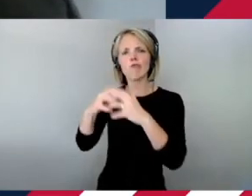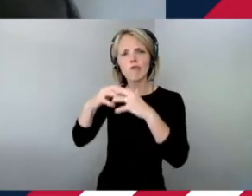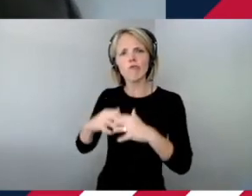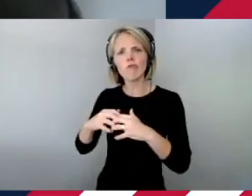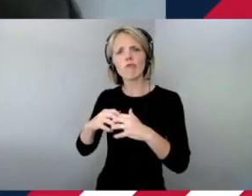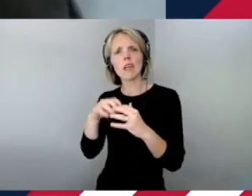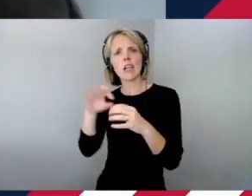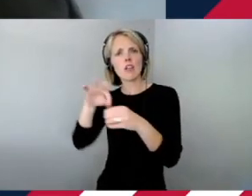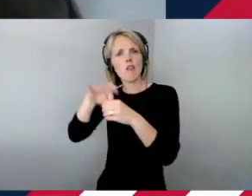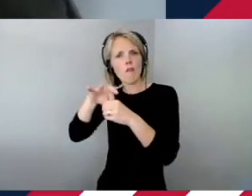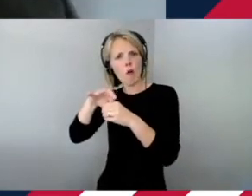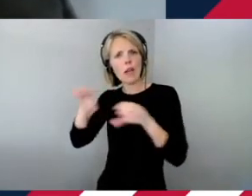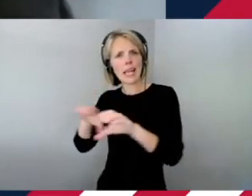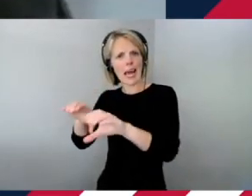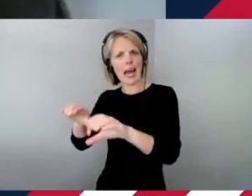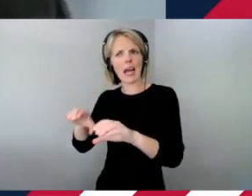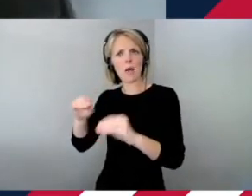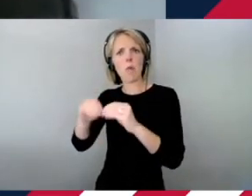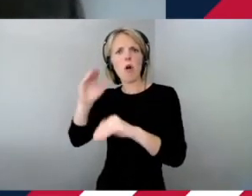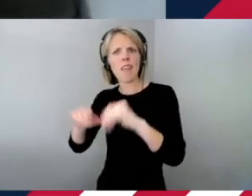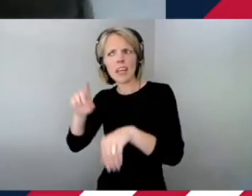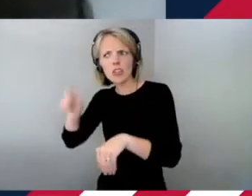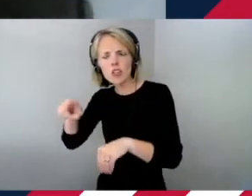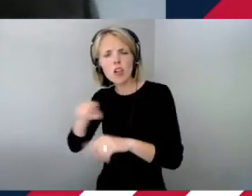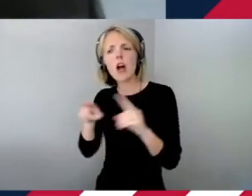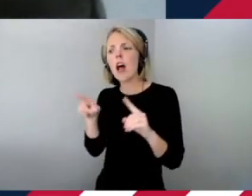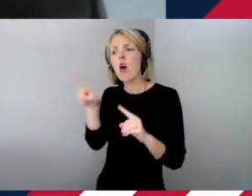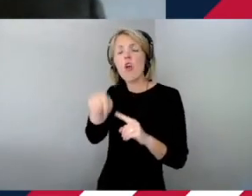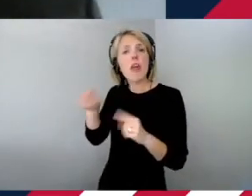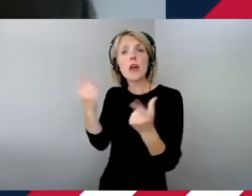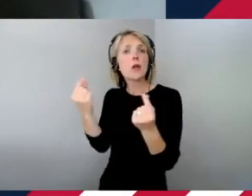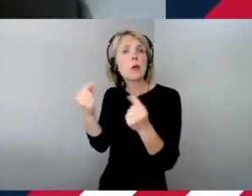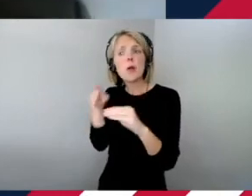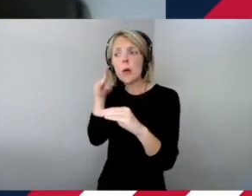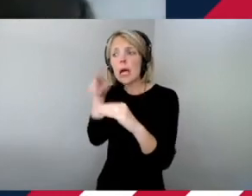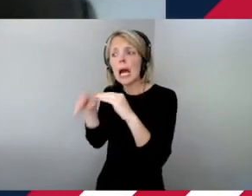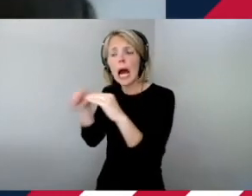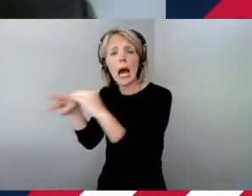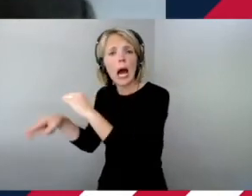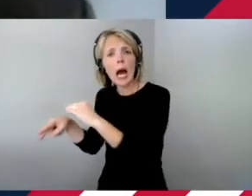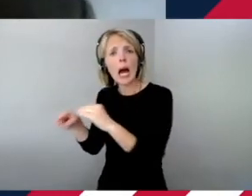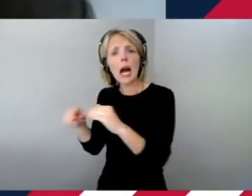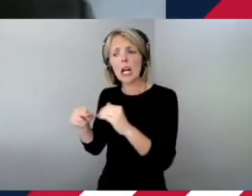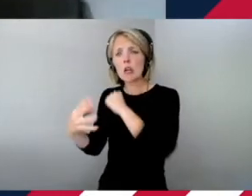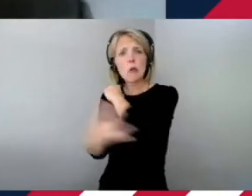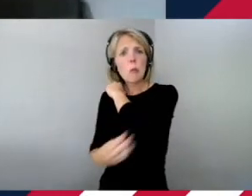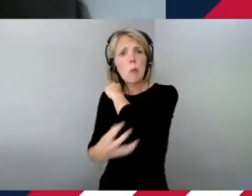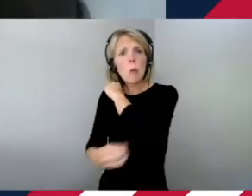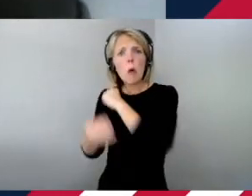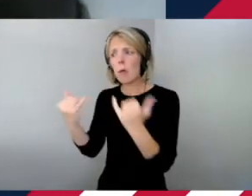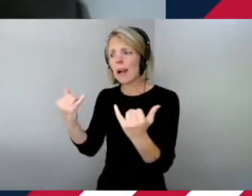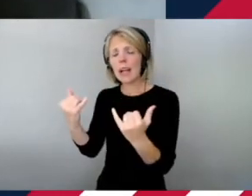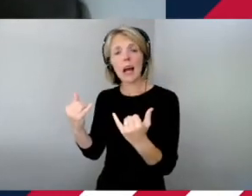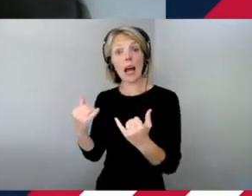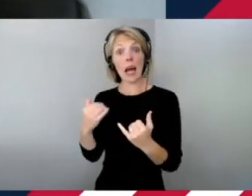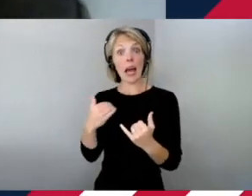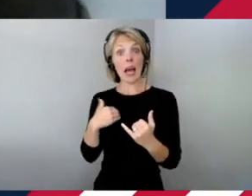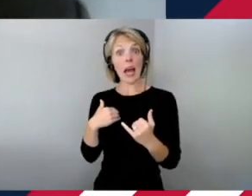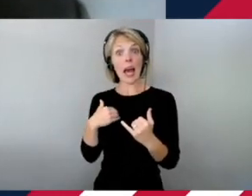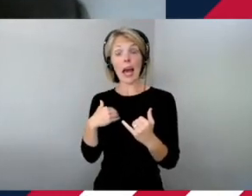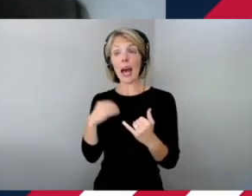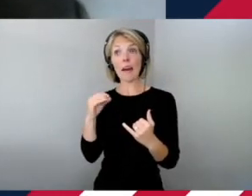have. They have cut back on efforts to help the poorest. Right now, we have the spectacle of